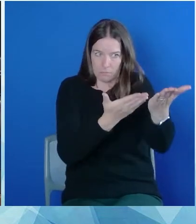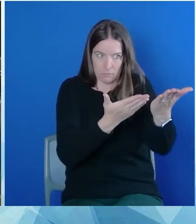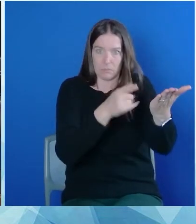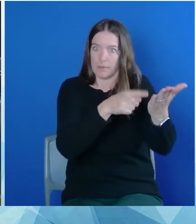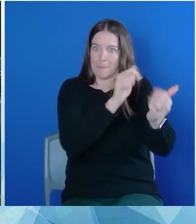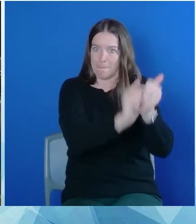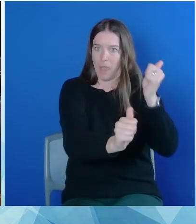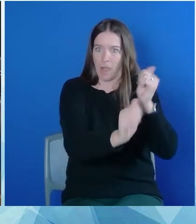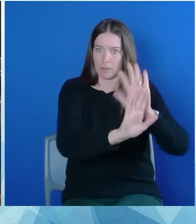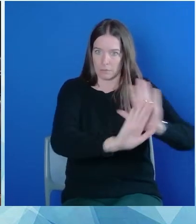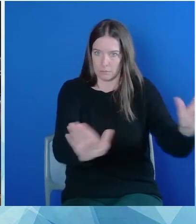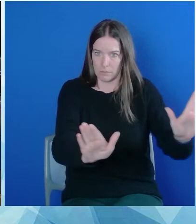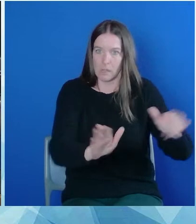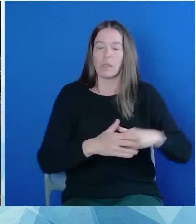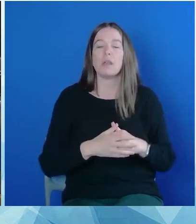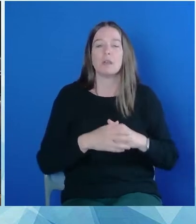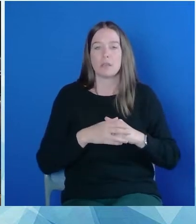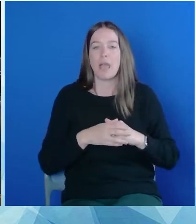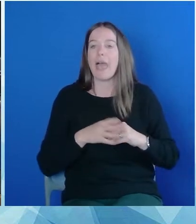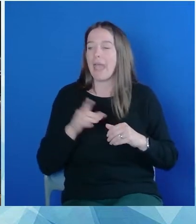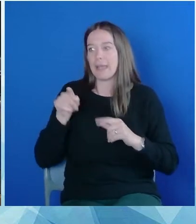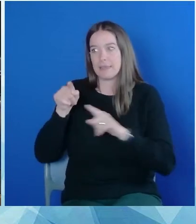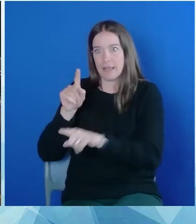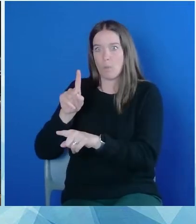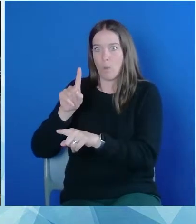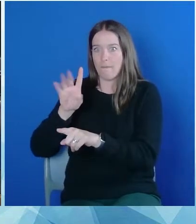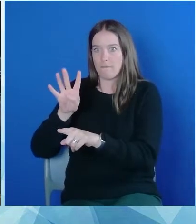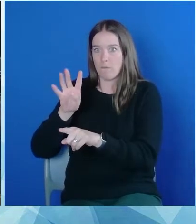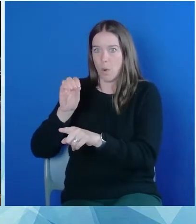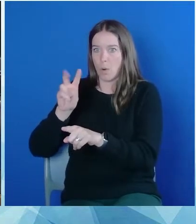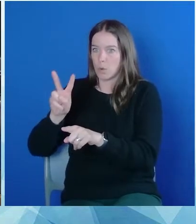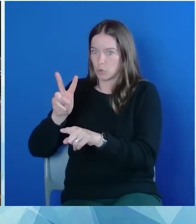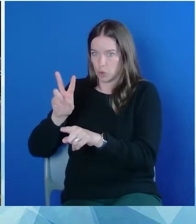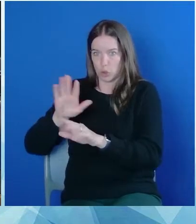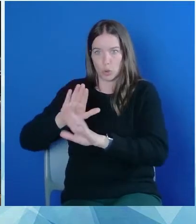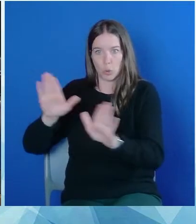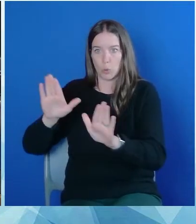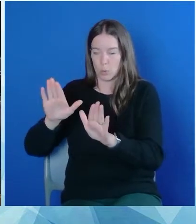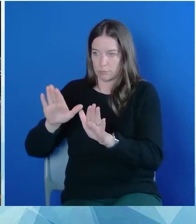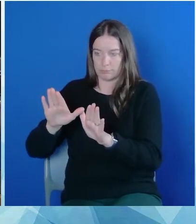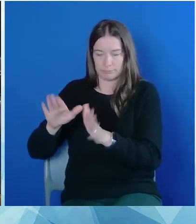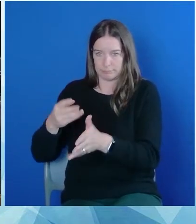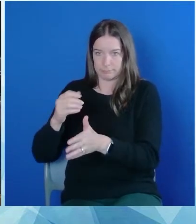not supported and not passed. Correct. Okay.